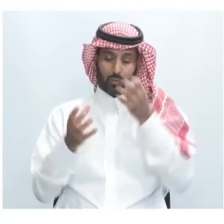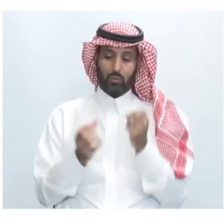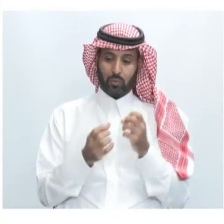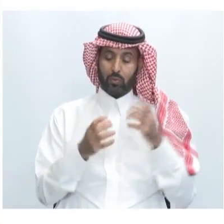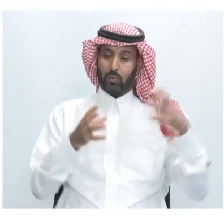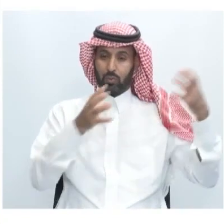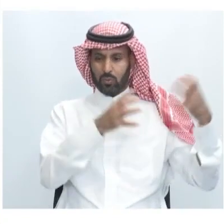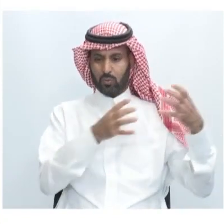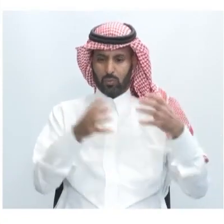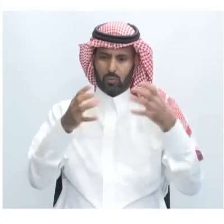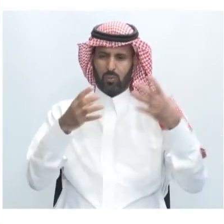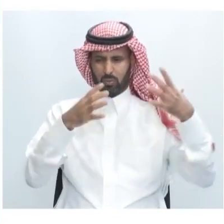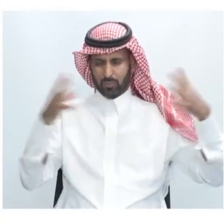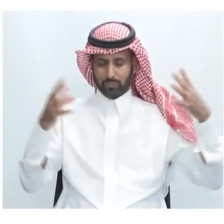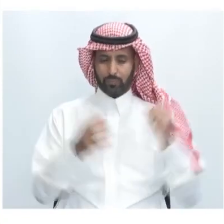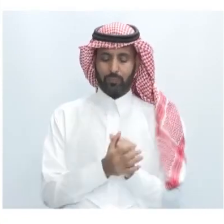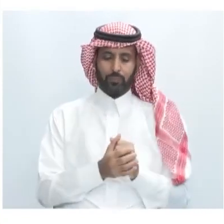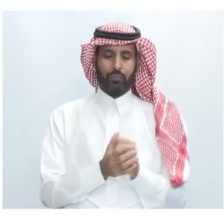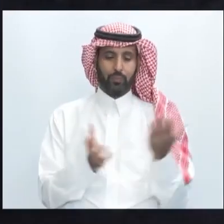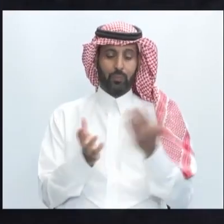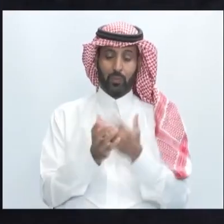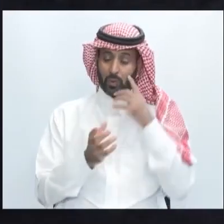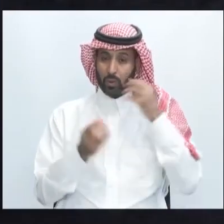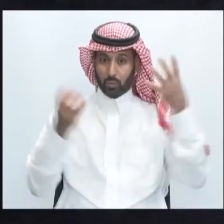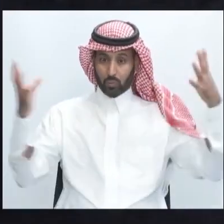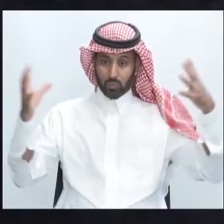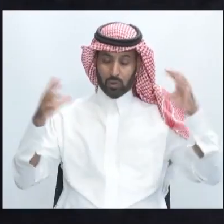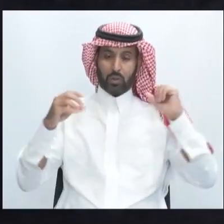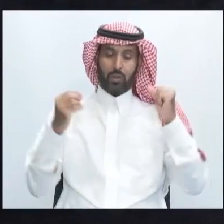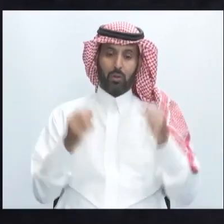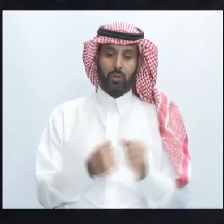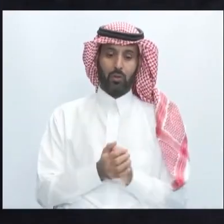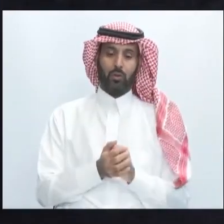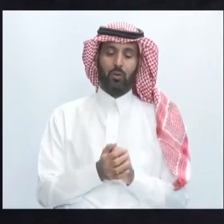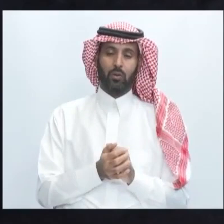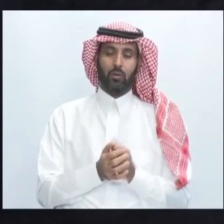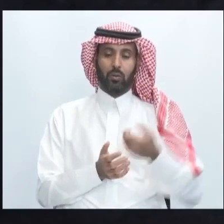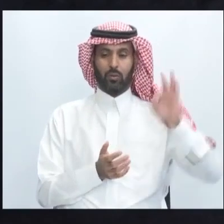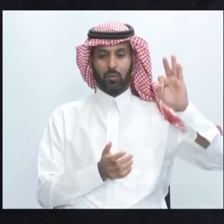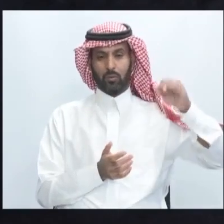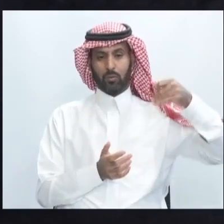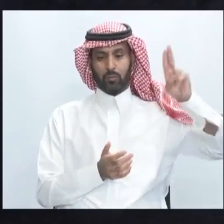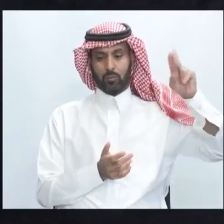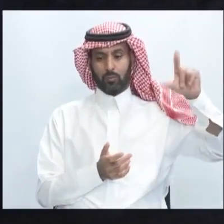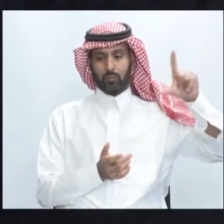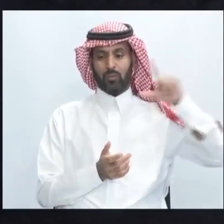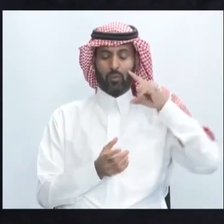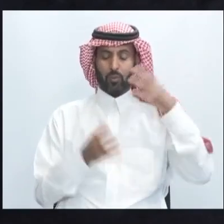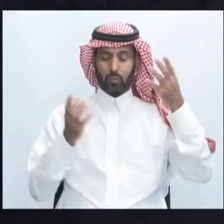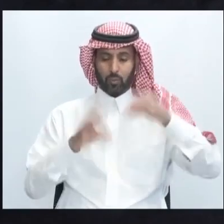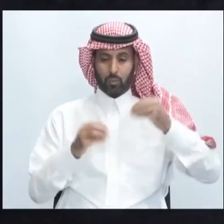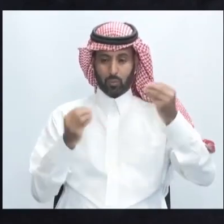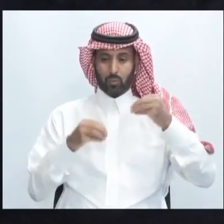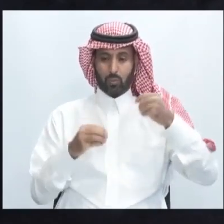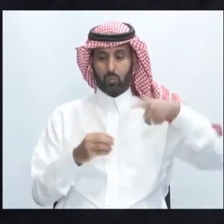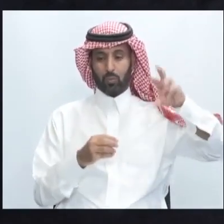it's a truck load of fruit. When the truck is full, here we can say it's a truck load